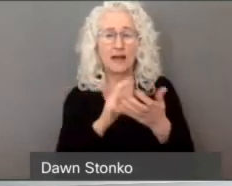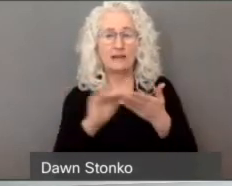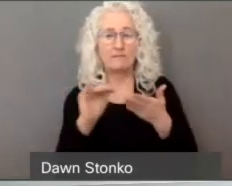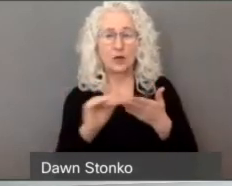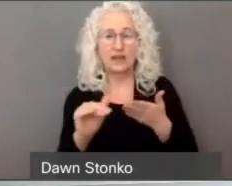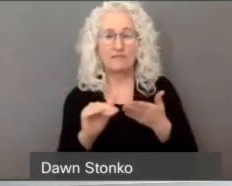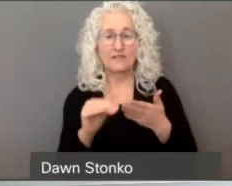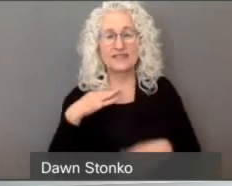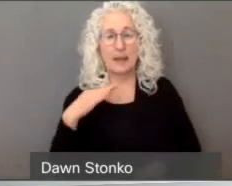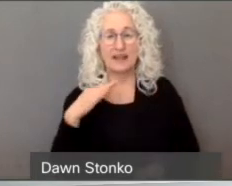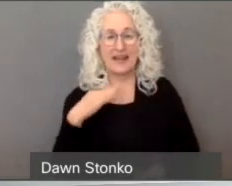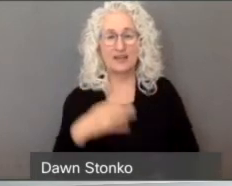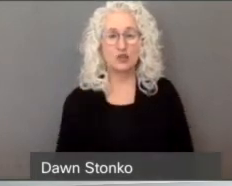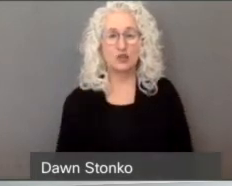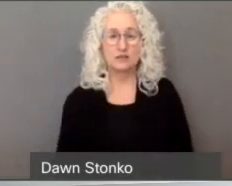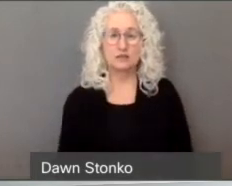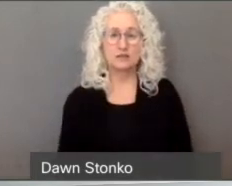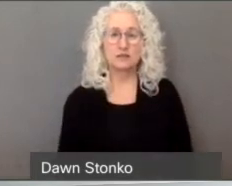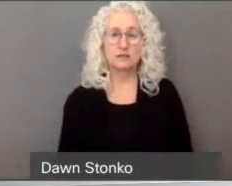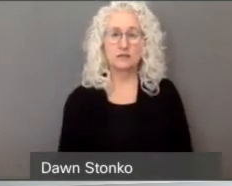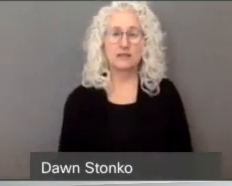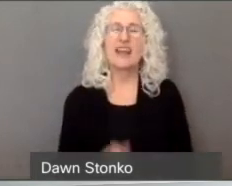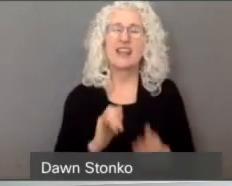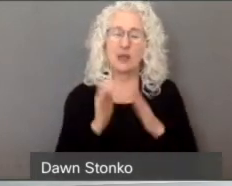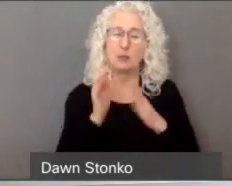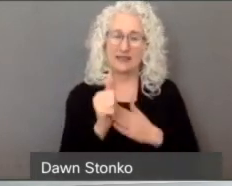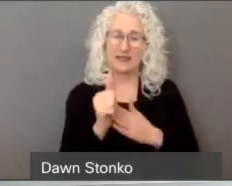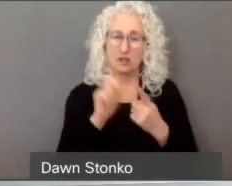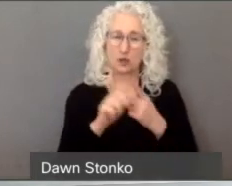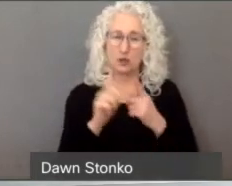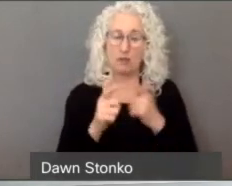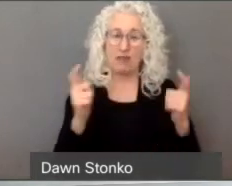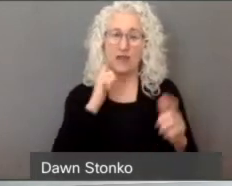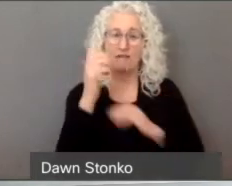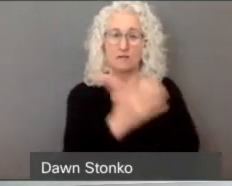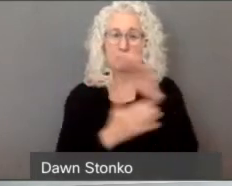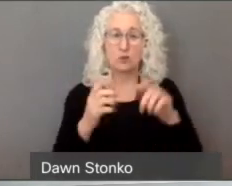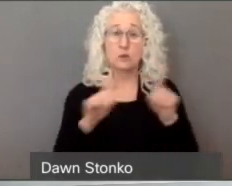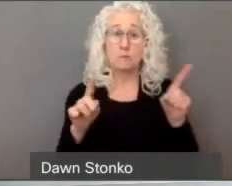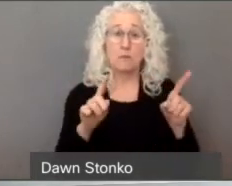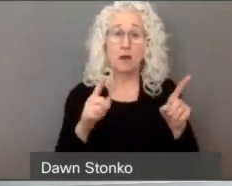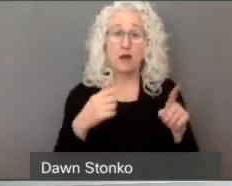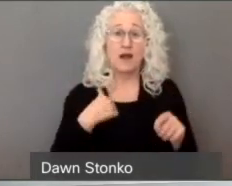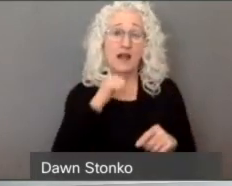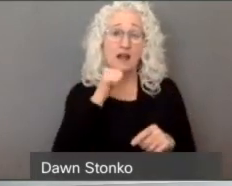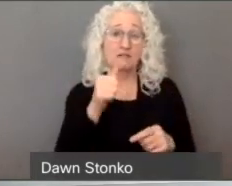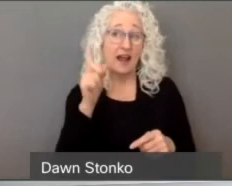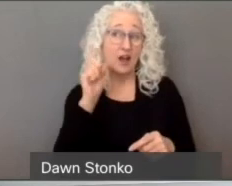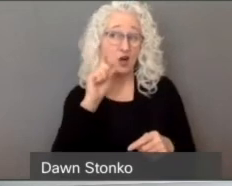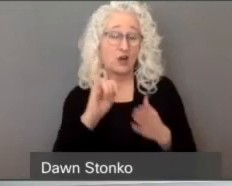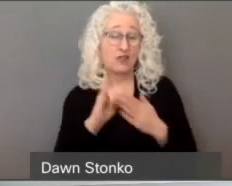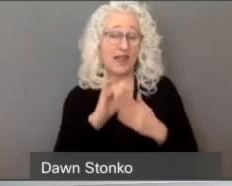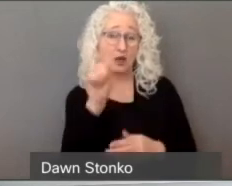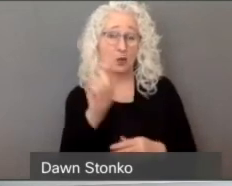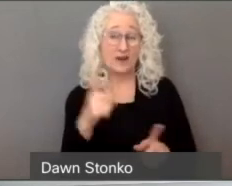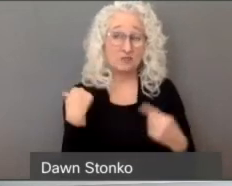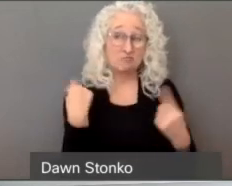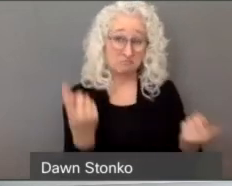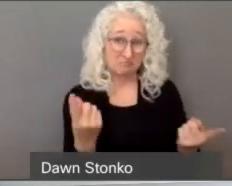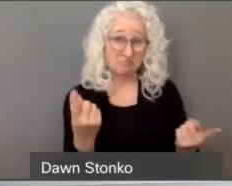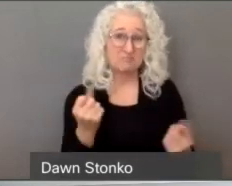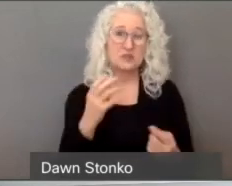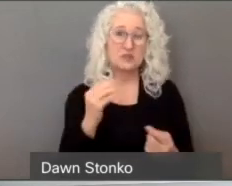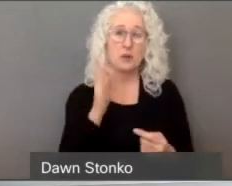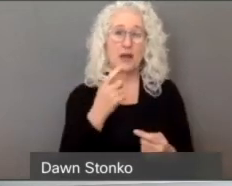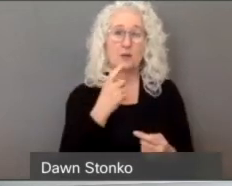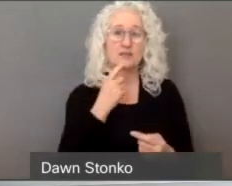forgiveness applications. That would probably lead to a lot of confusion, but I haven't had that question before, so I'm going to